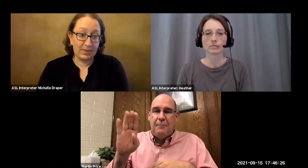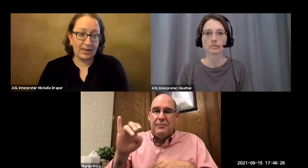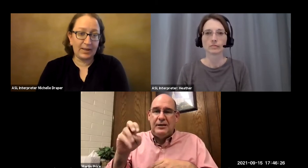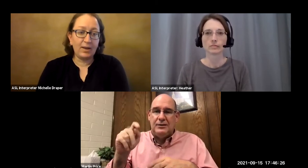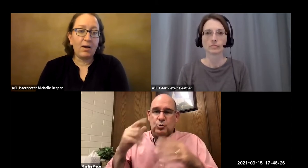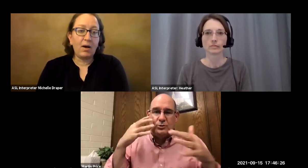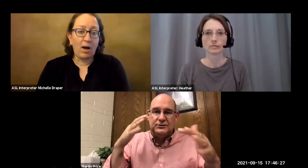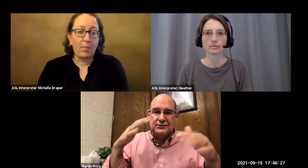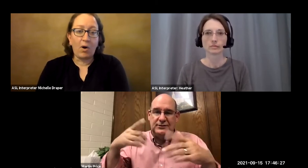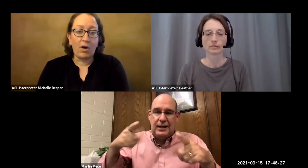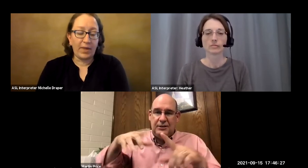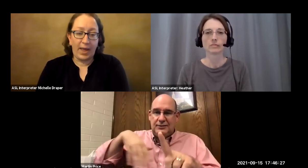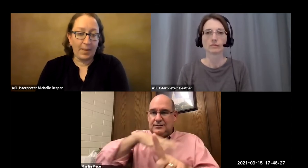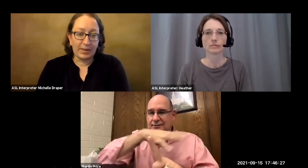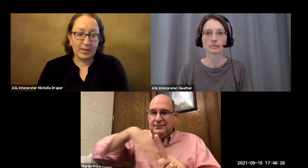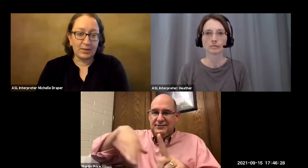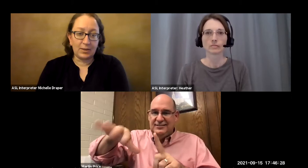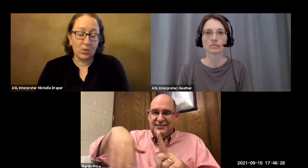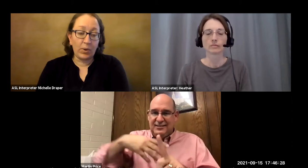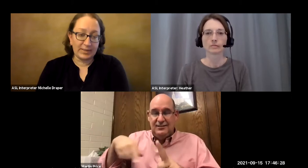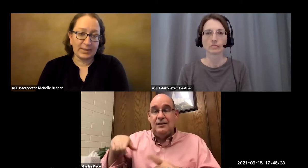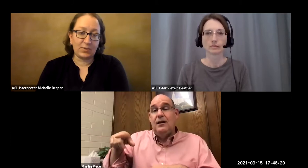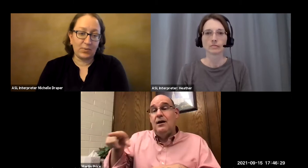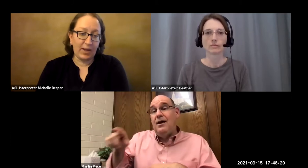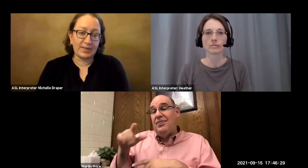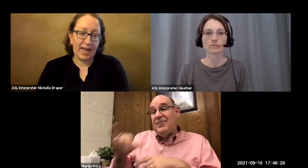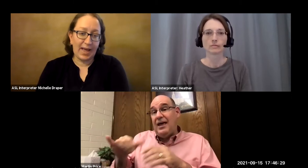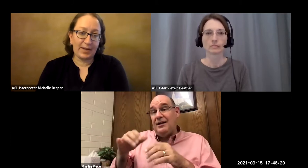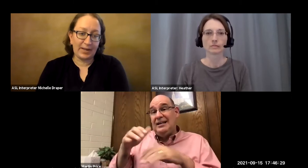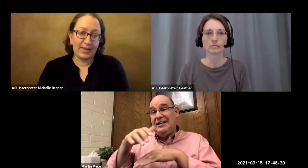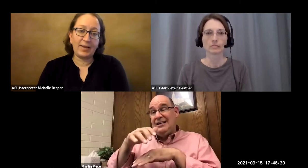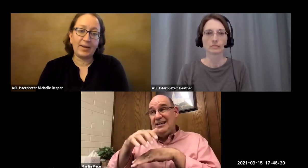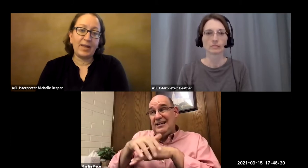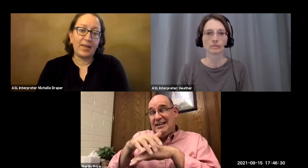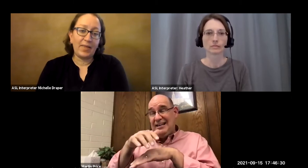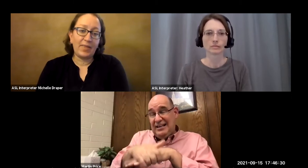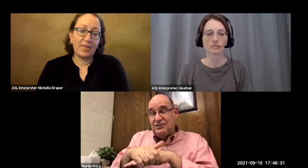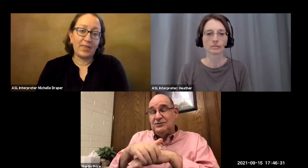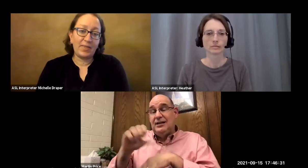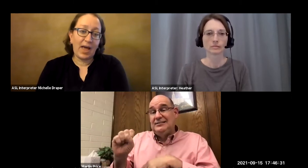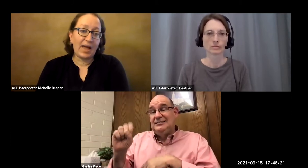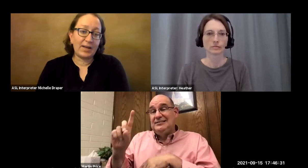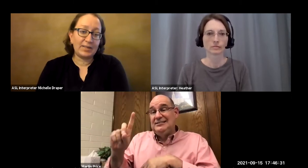it might be, all the ambient noise that's around that's happening in